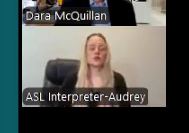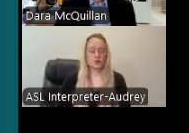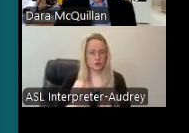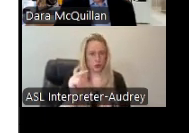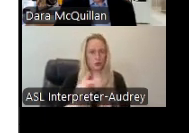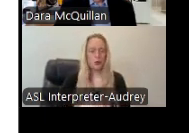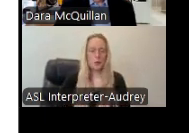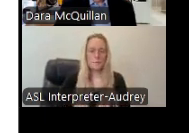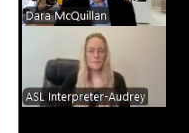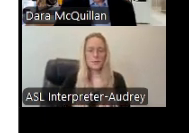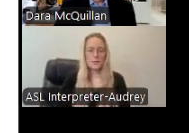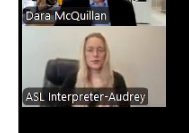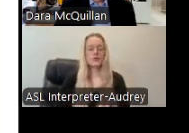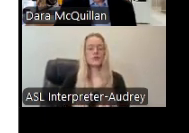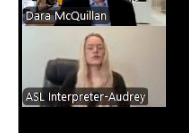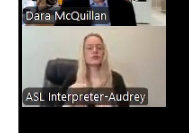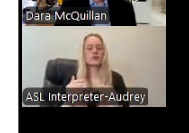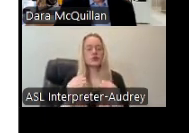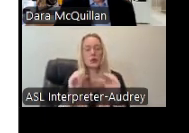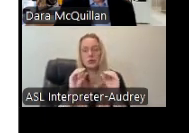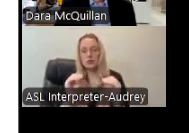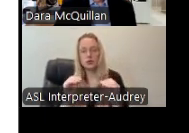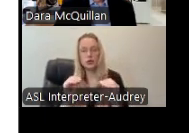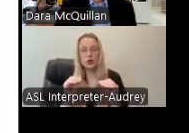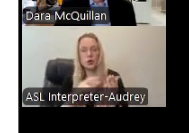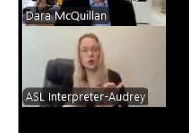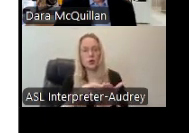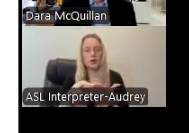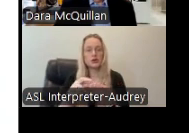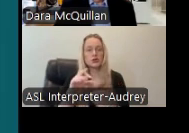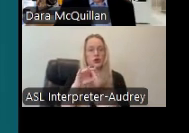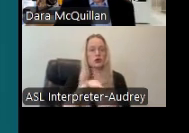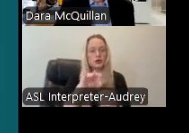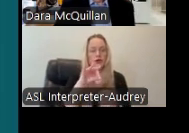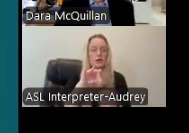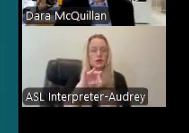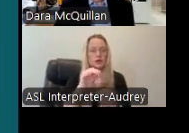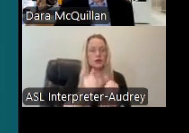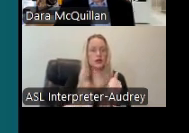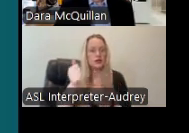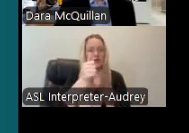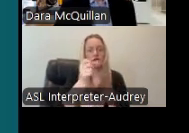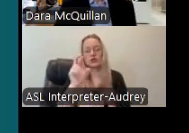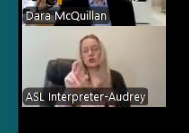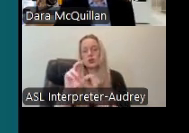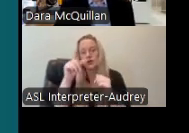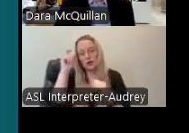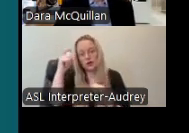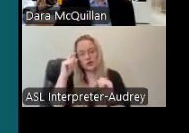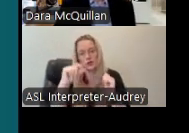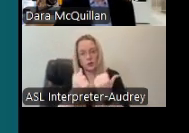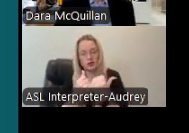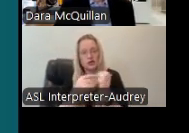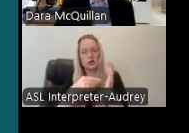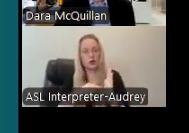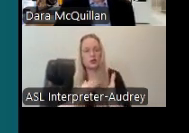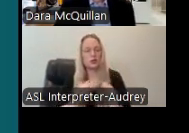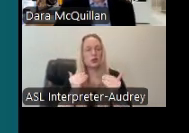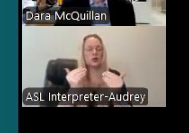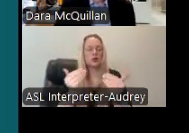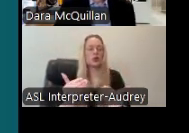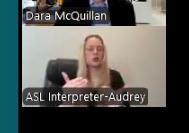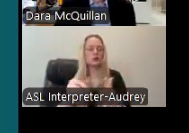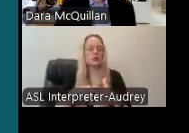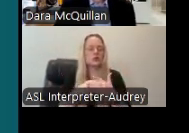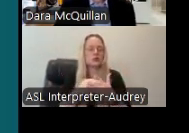Okay. As we do not have any registered elected officials or government agency representatives, we will move on to part